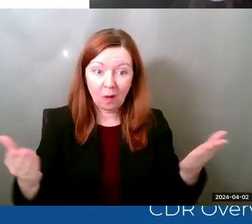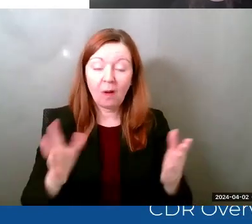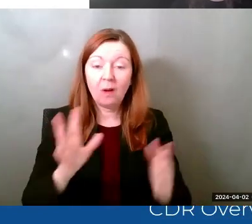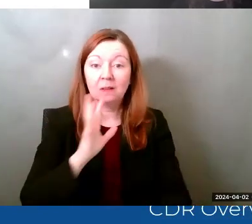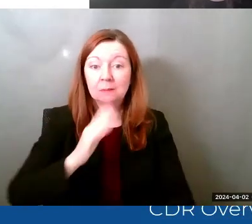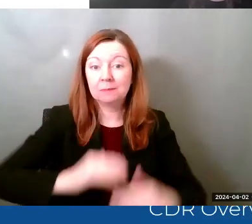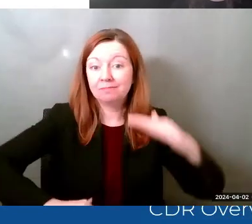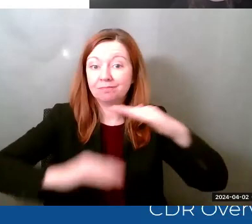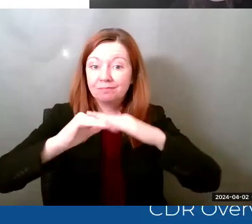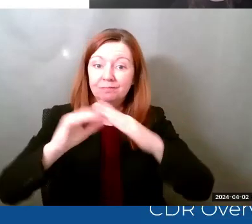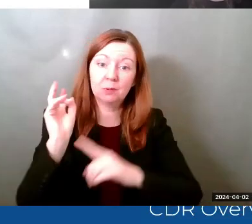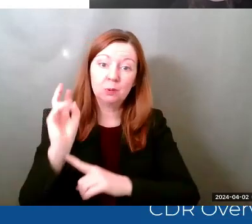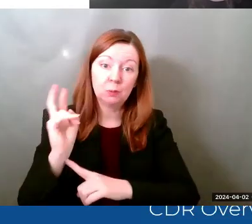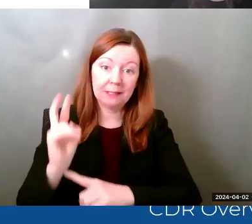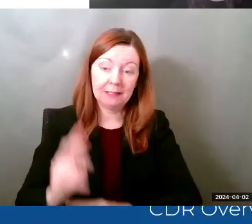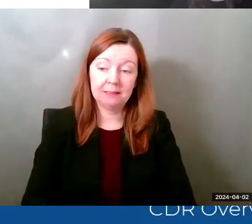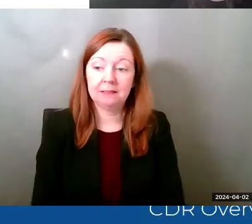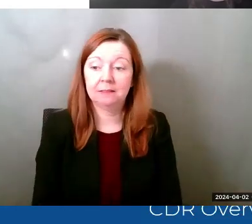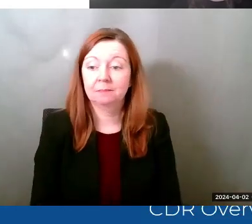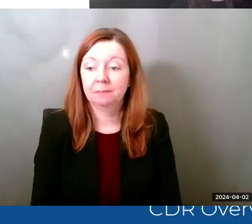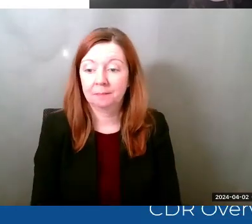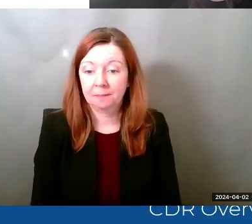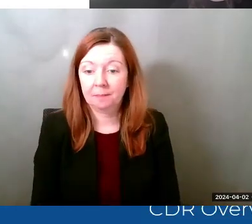speak for no more than 2 minutes.